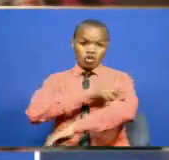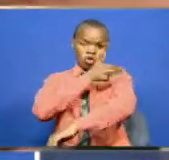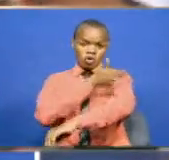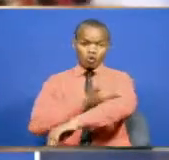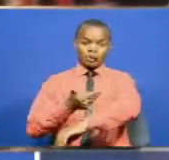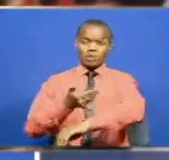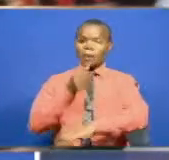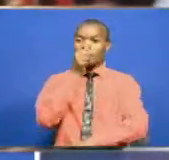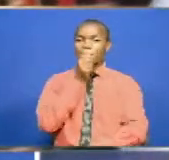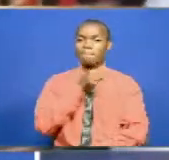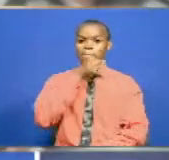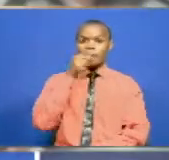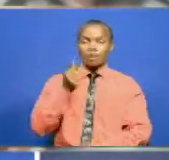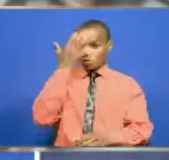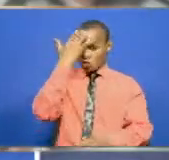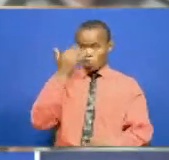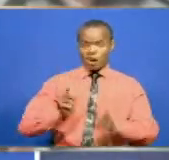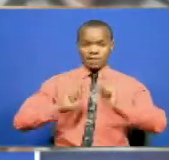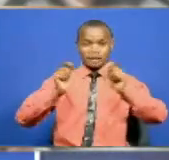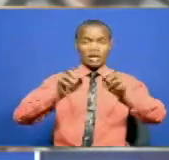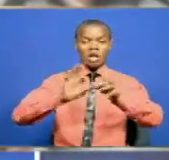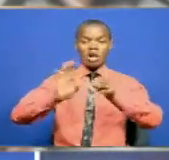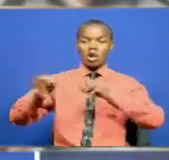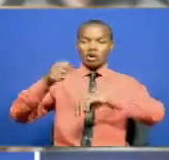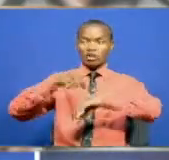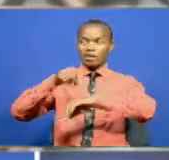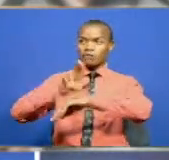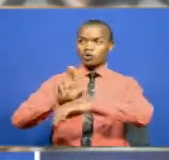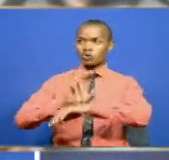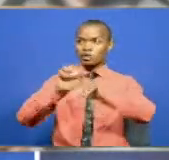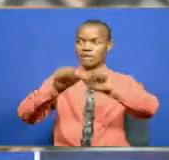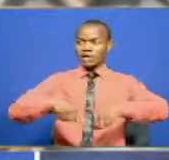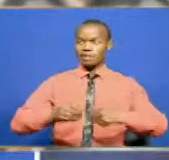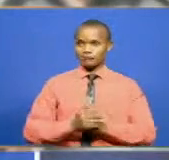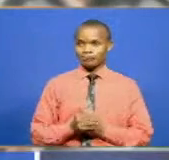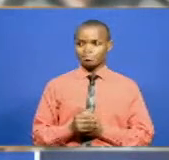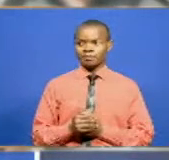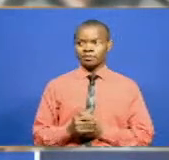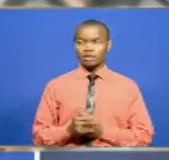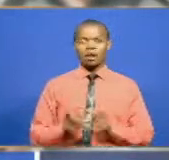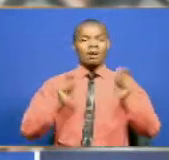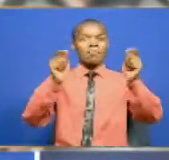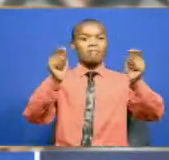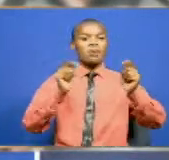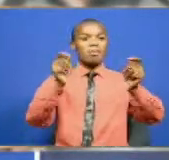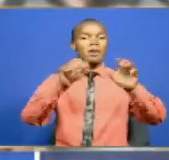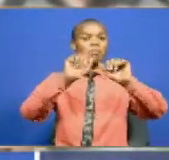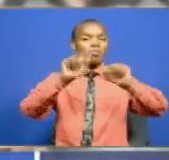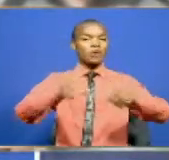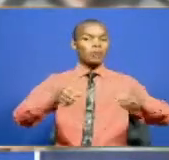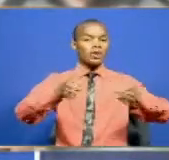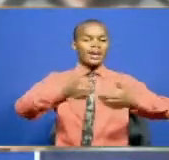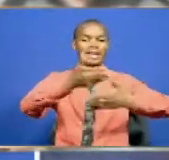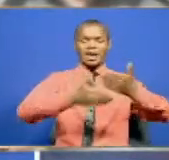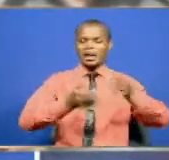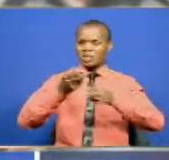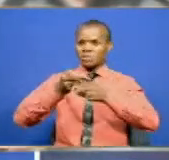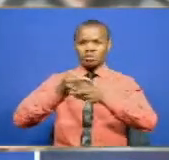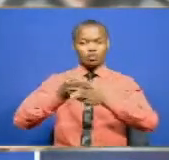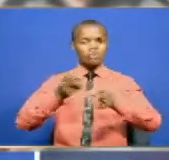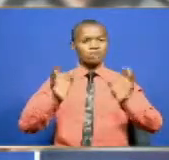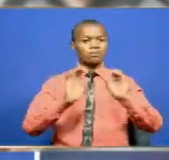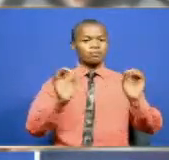strike may take long. Takuhakikisha watu hii mgomo haitaisha hivi karibuni kulingana na ile matakwa ya huduma wa hudumu wetu.